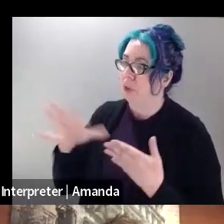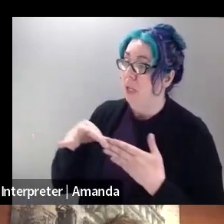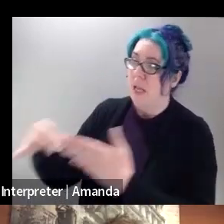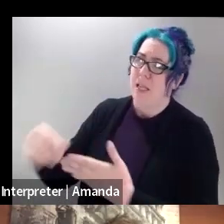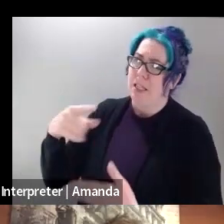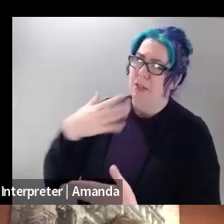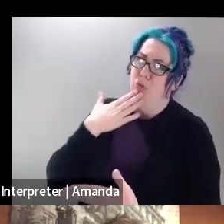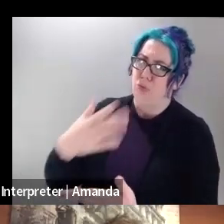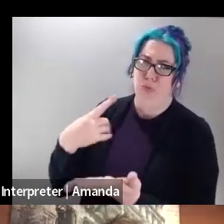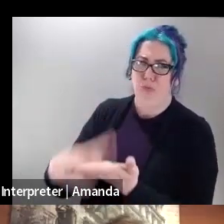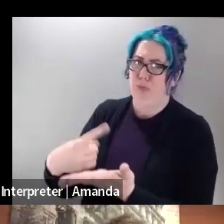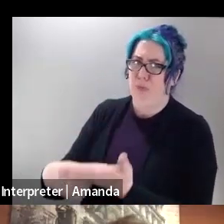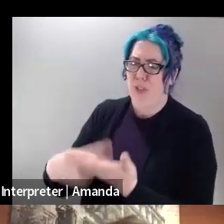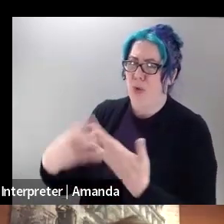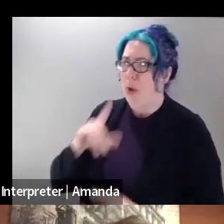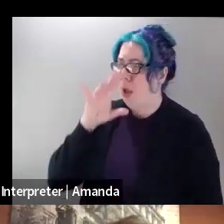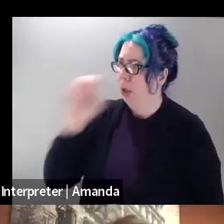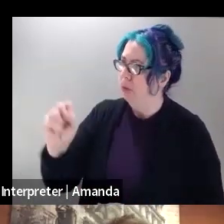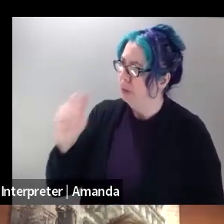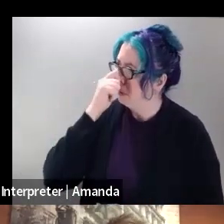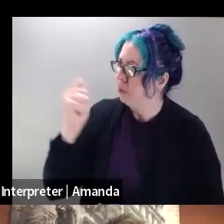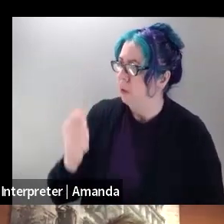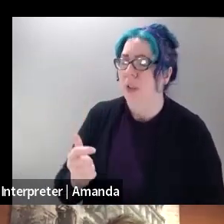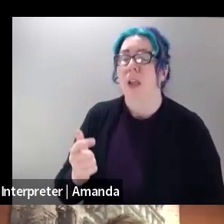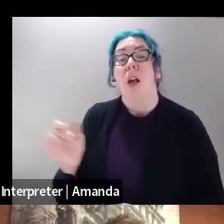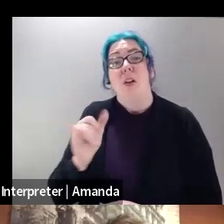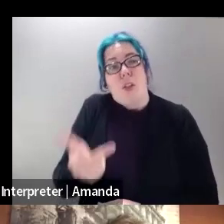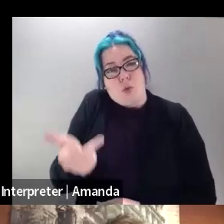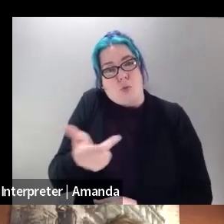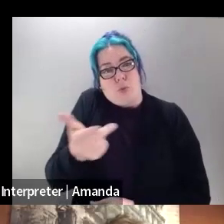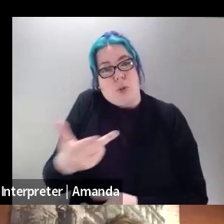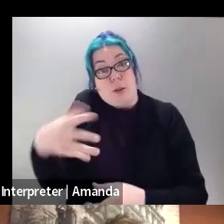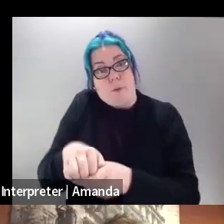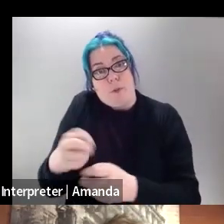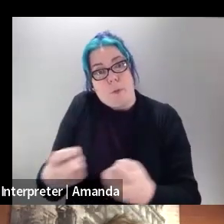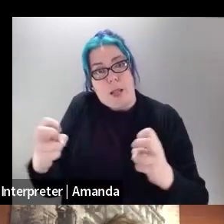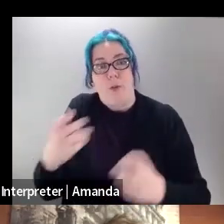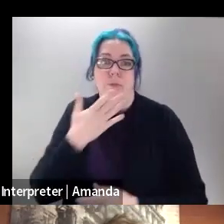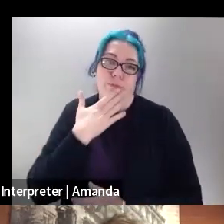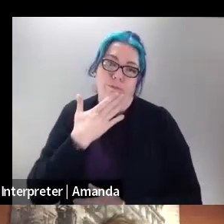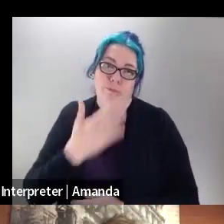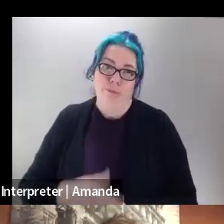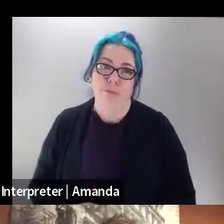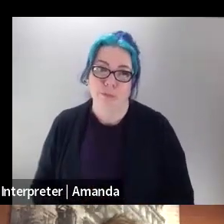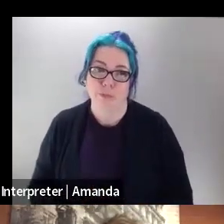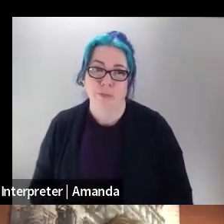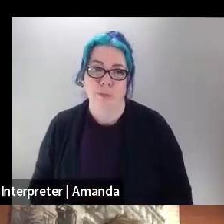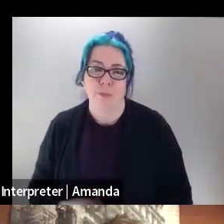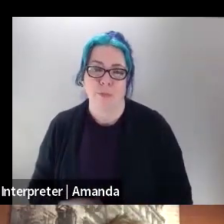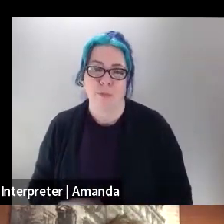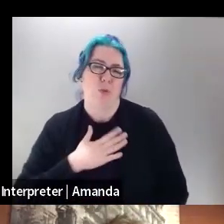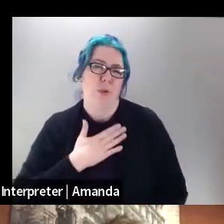incredibly fascinating conversation, and to all our amazing panelists. Yeah, I'm really grateful that we can have these